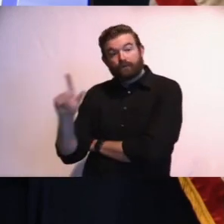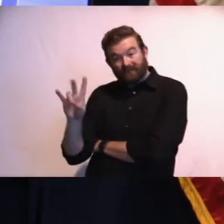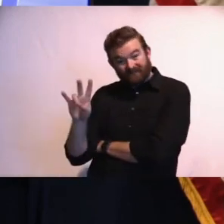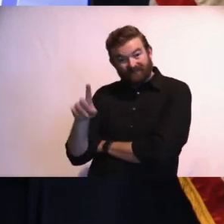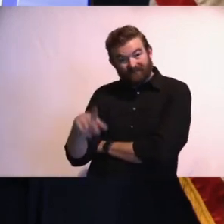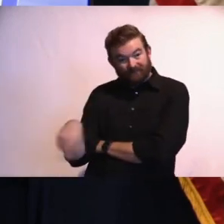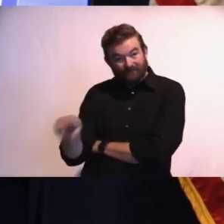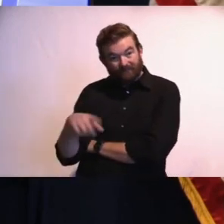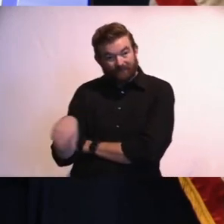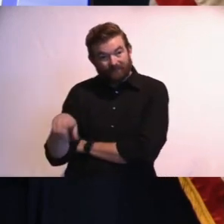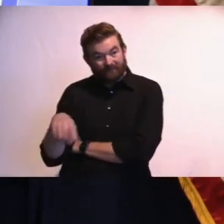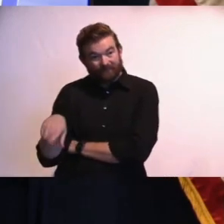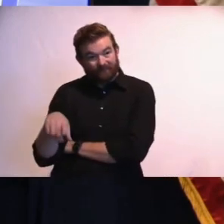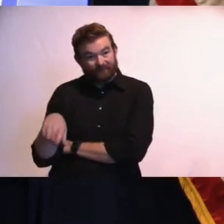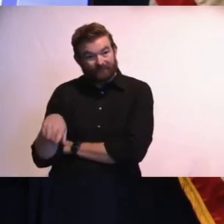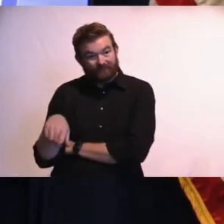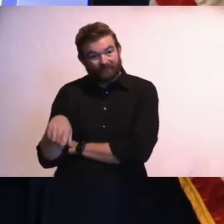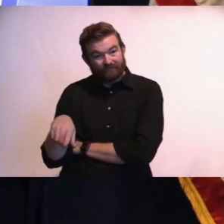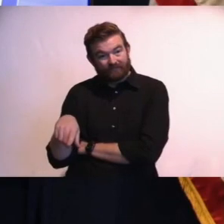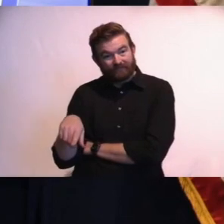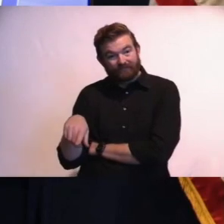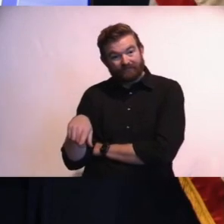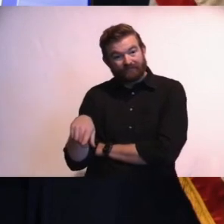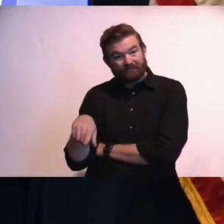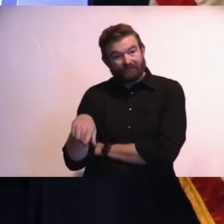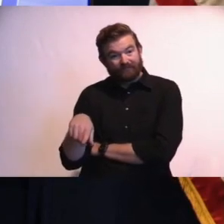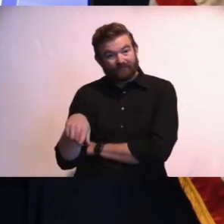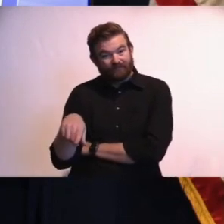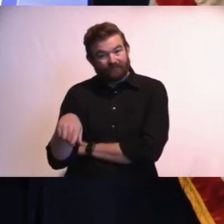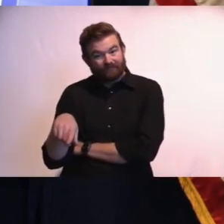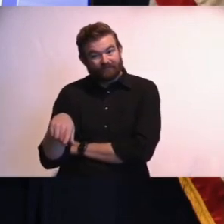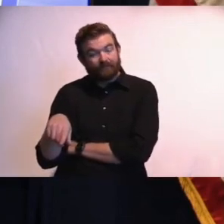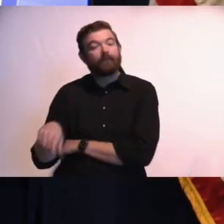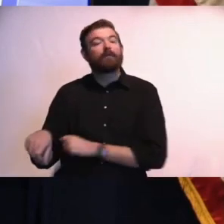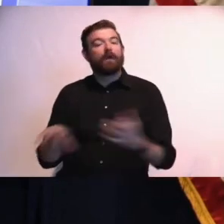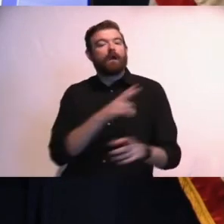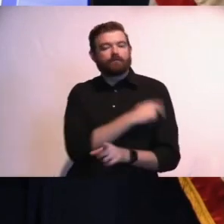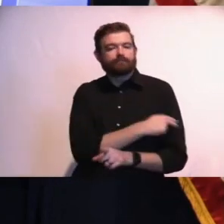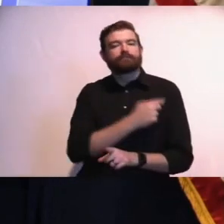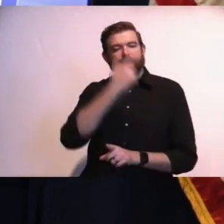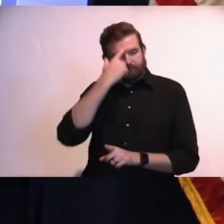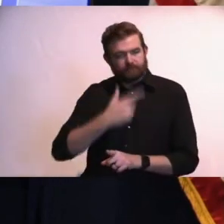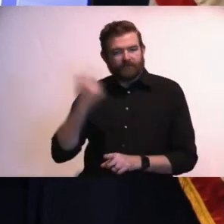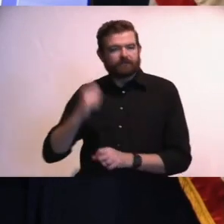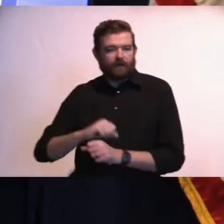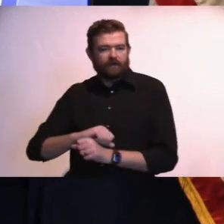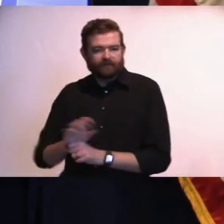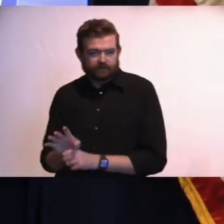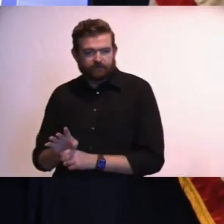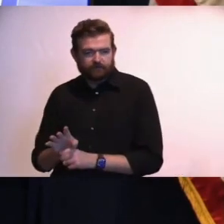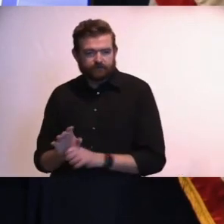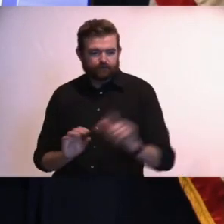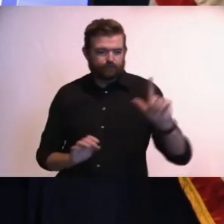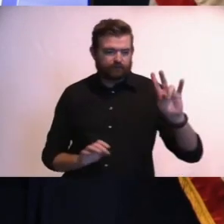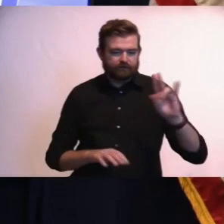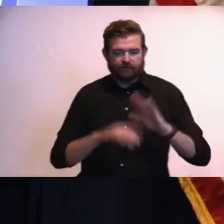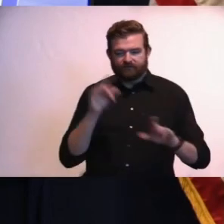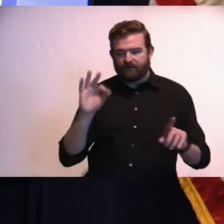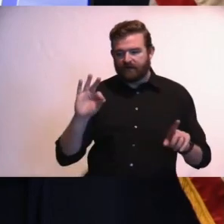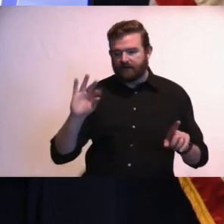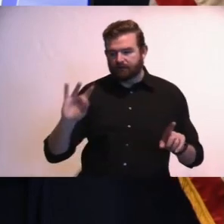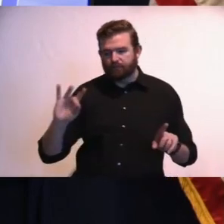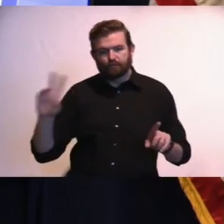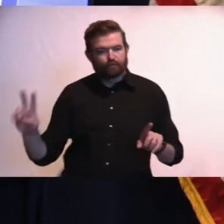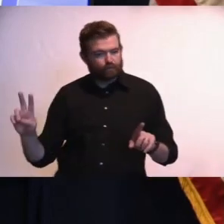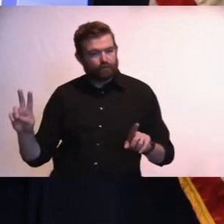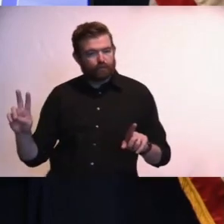principal diagnosis of COVID. The reason for the admission is COVID. And I